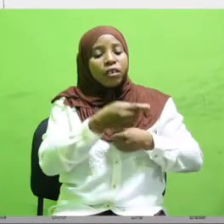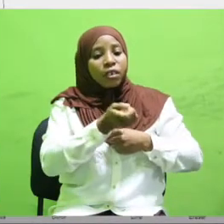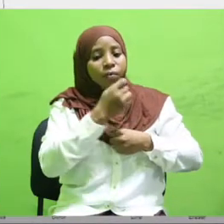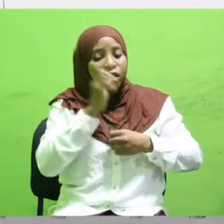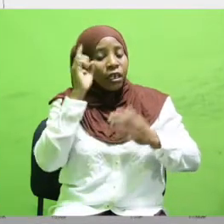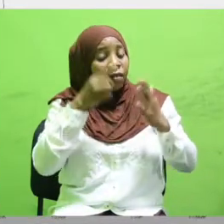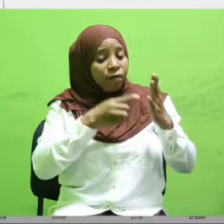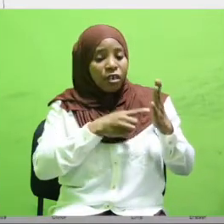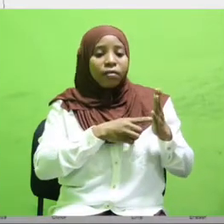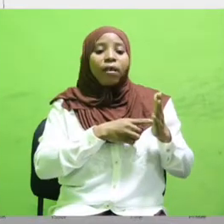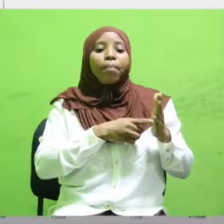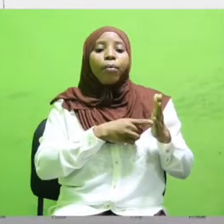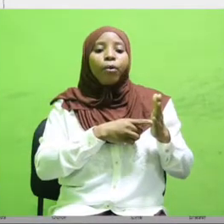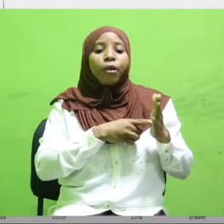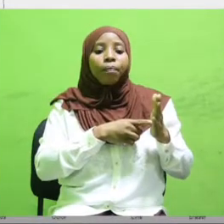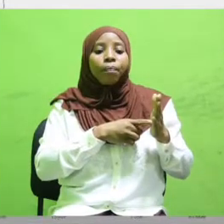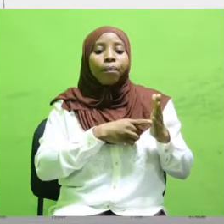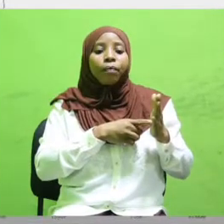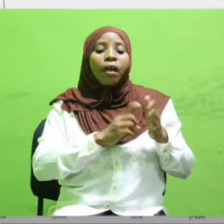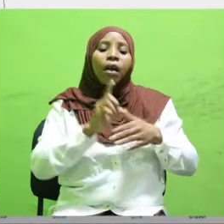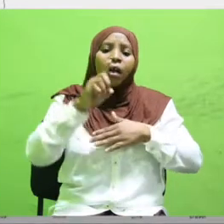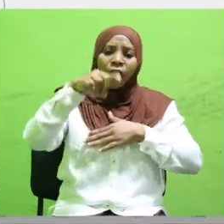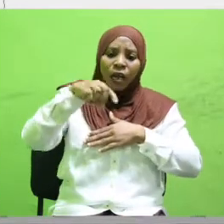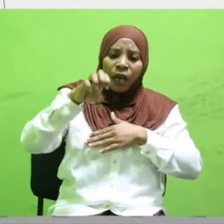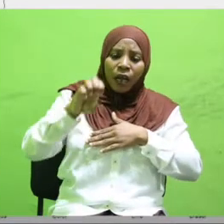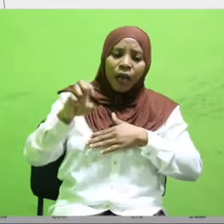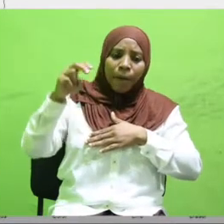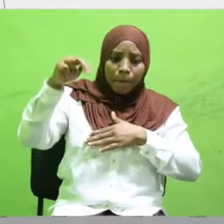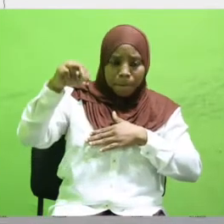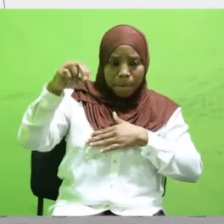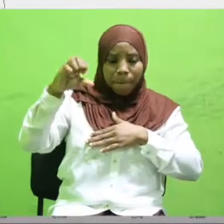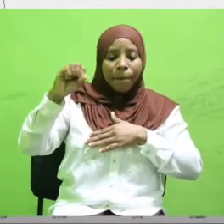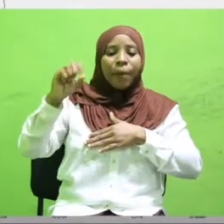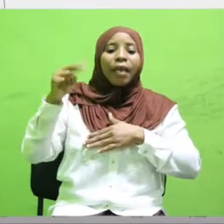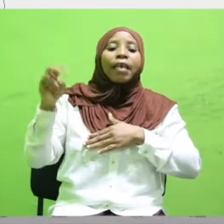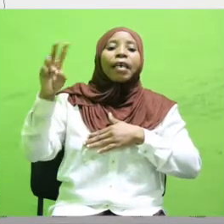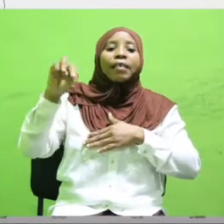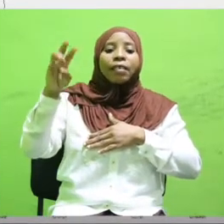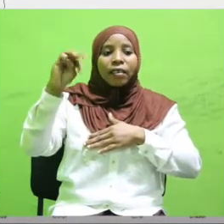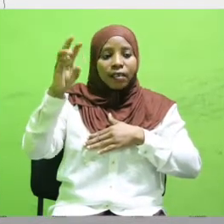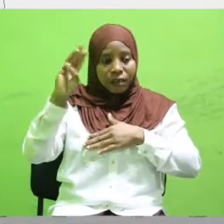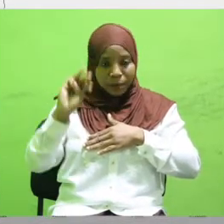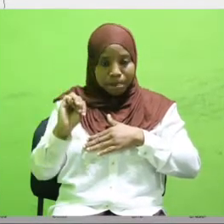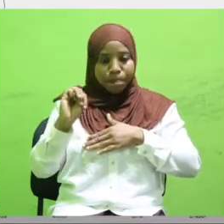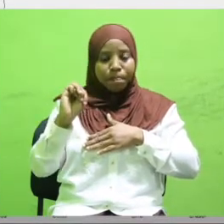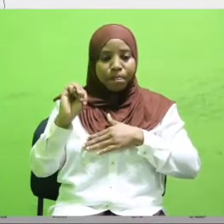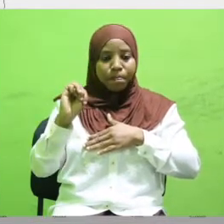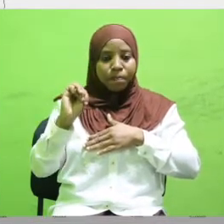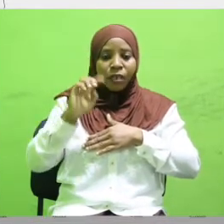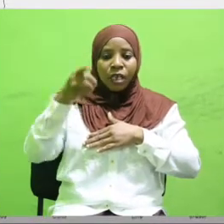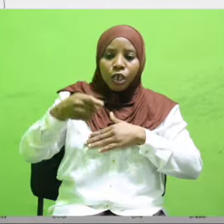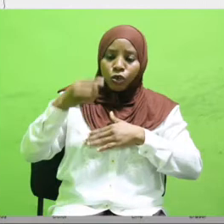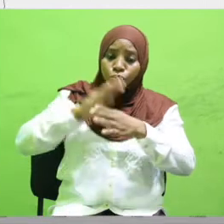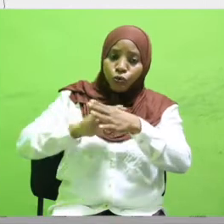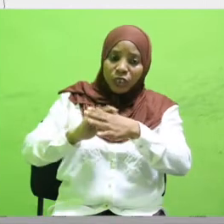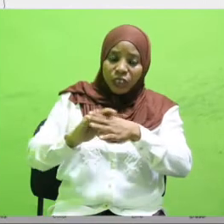For example, we have penicillin, drug which is used in relieving pain and reducing infections.